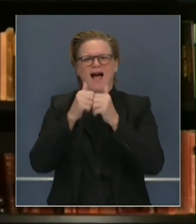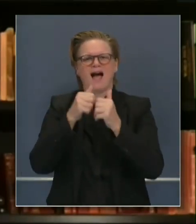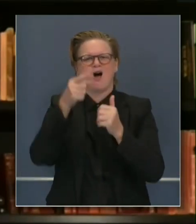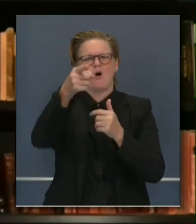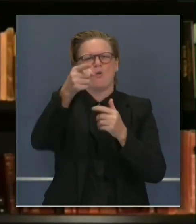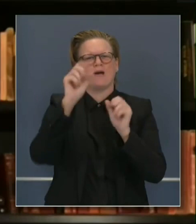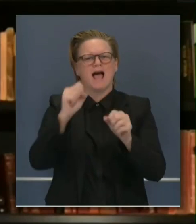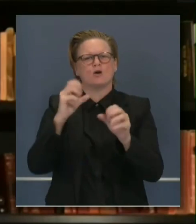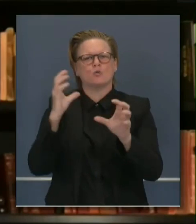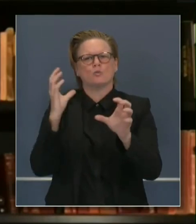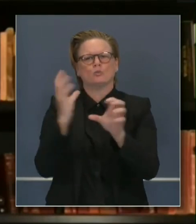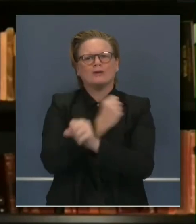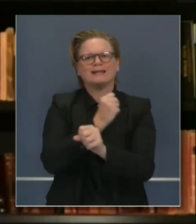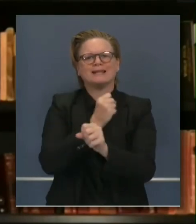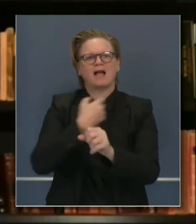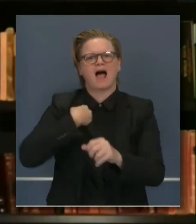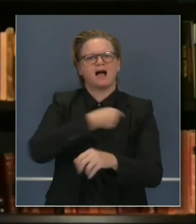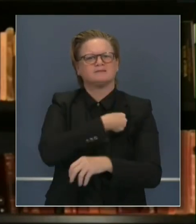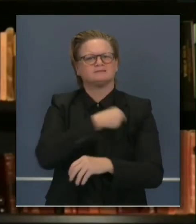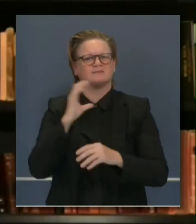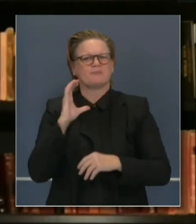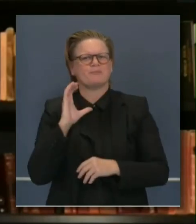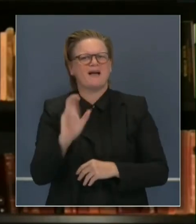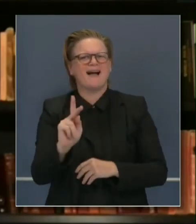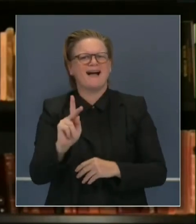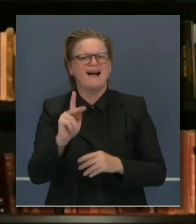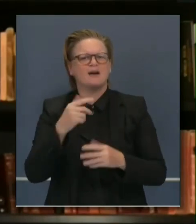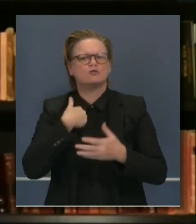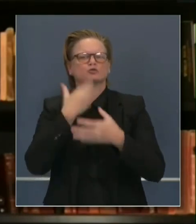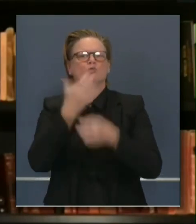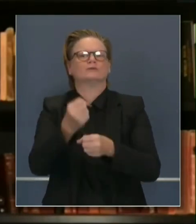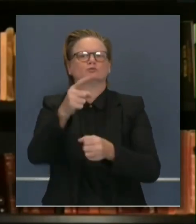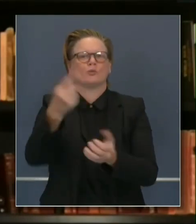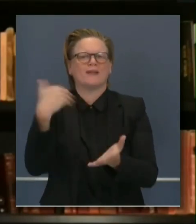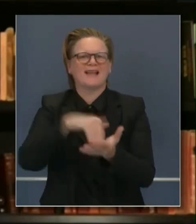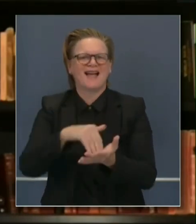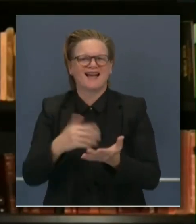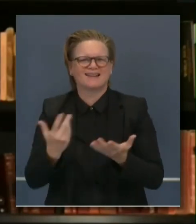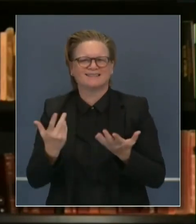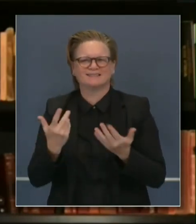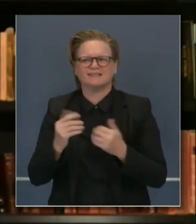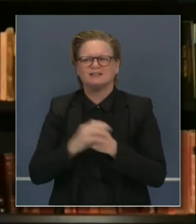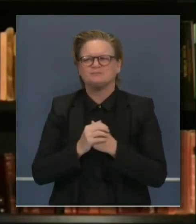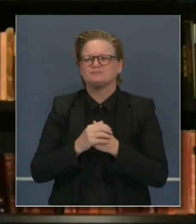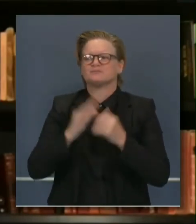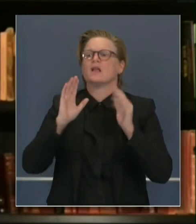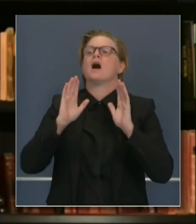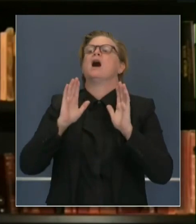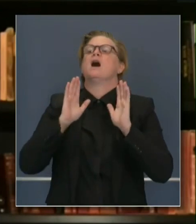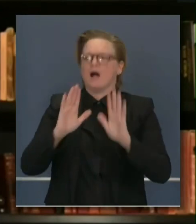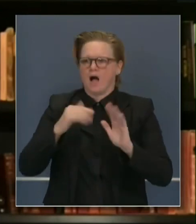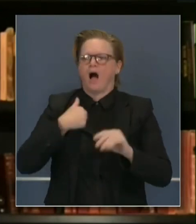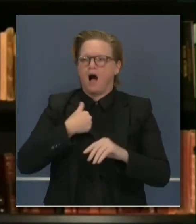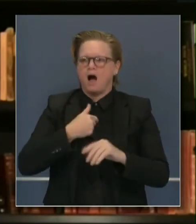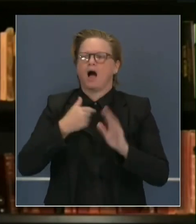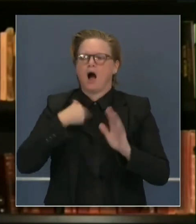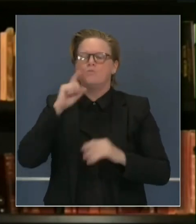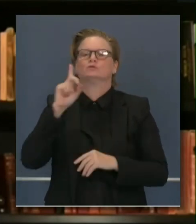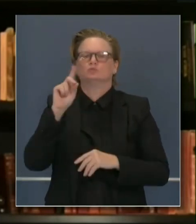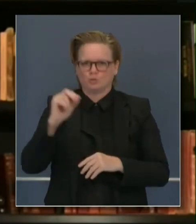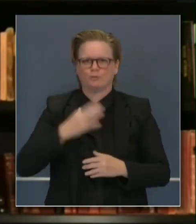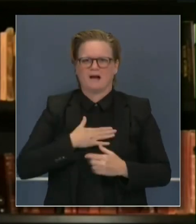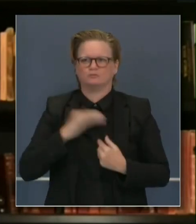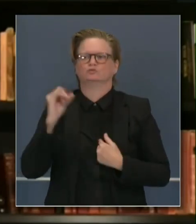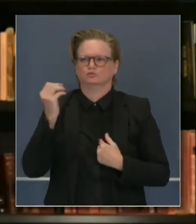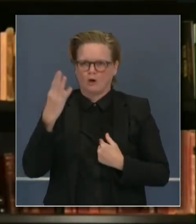listening to you anymore, or is it too late? Doing my job. I'll continue to do my job. That's what I have to do. As it relates to the first